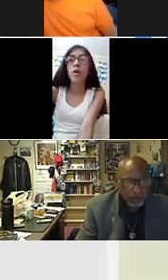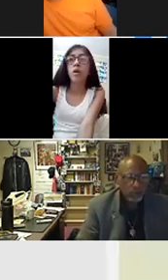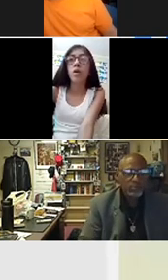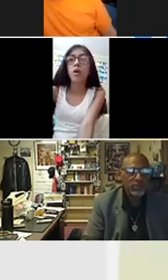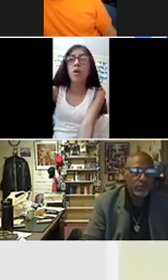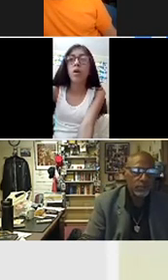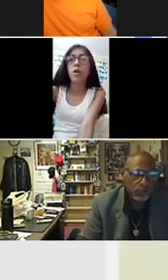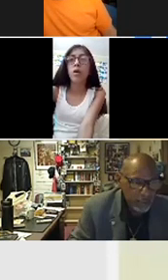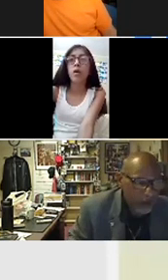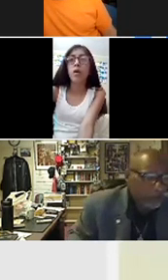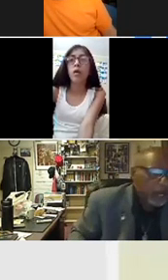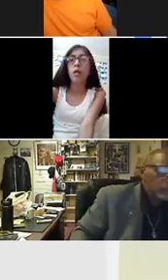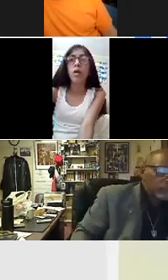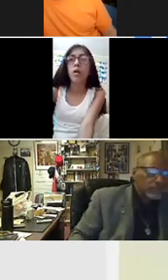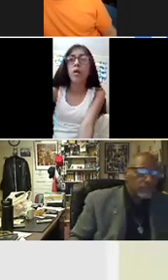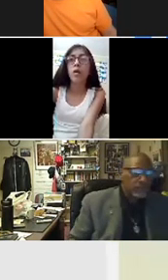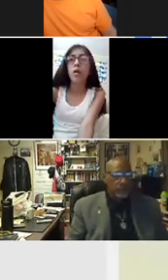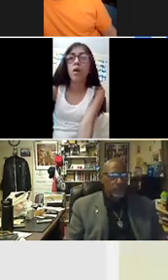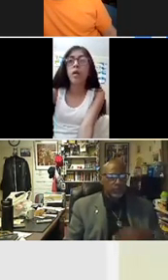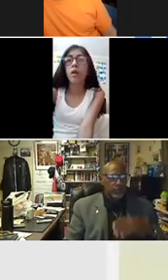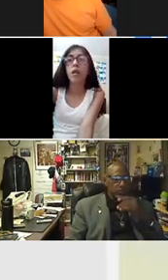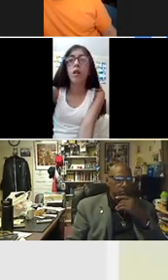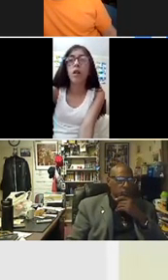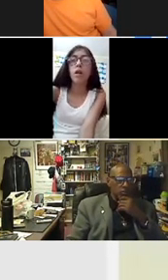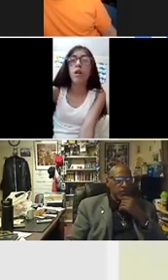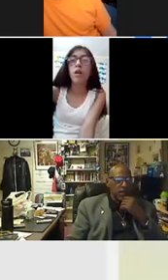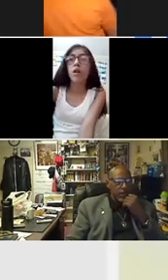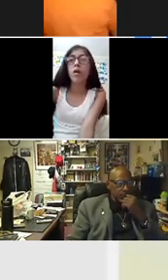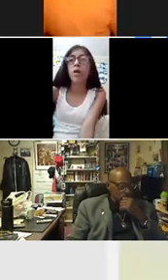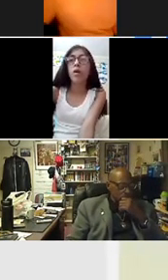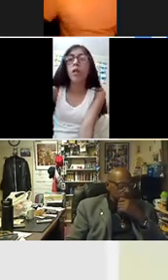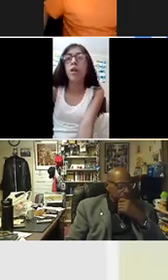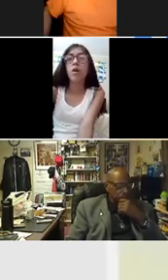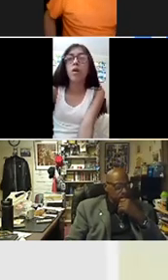Now, when we talk about the spiritual,